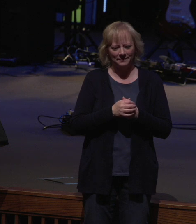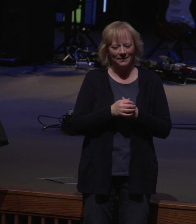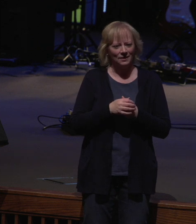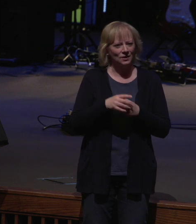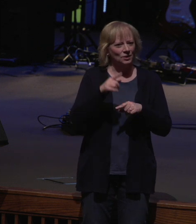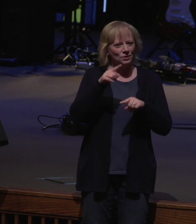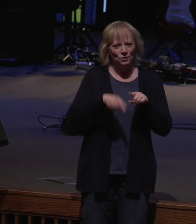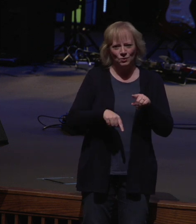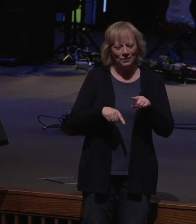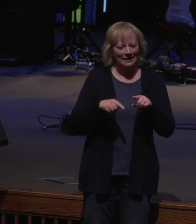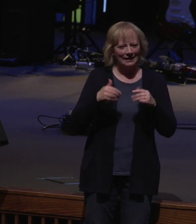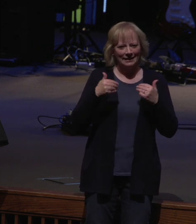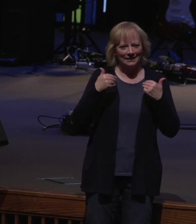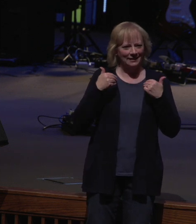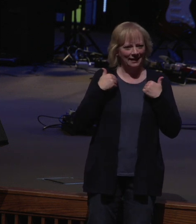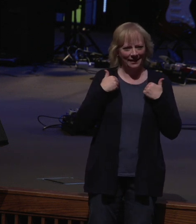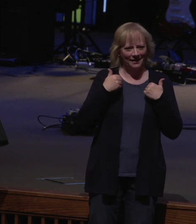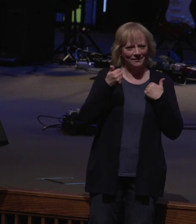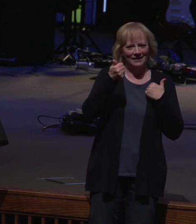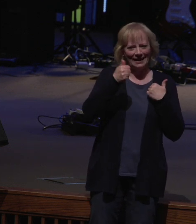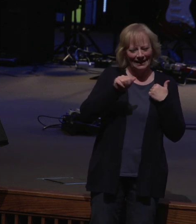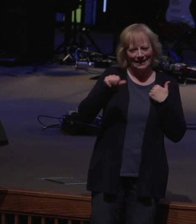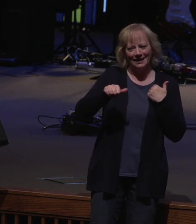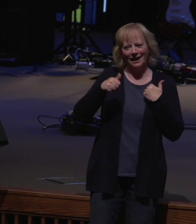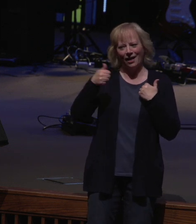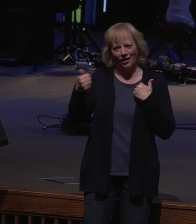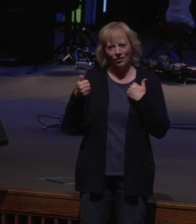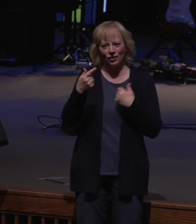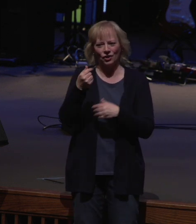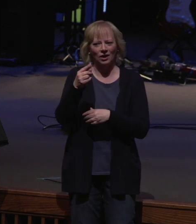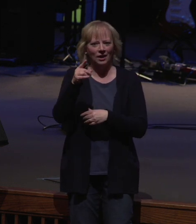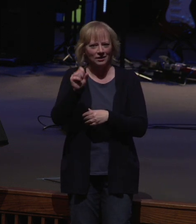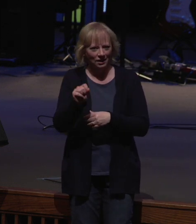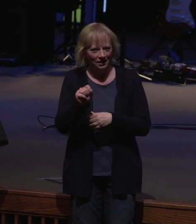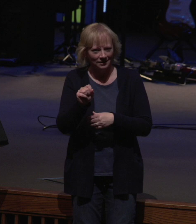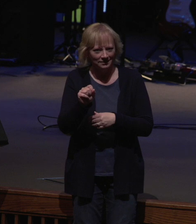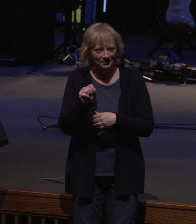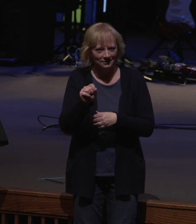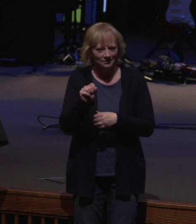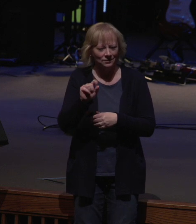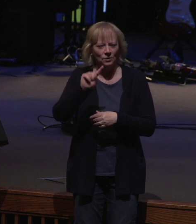You can't have any other gods beside me